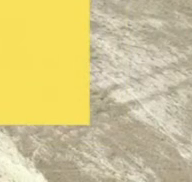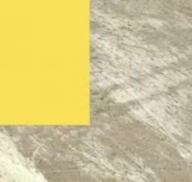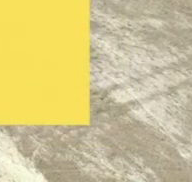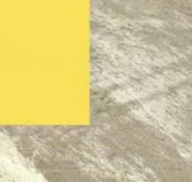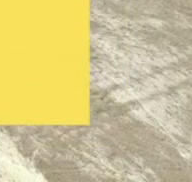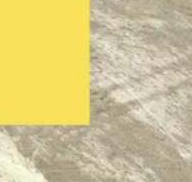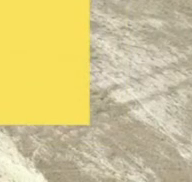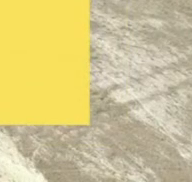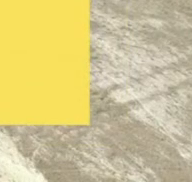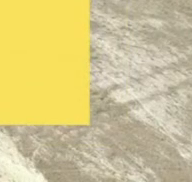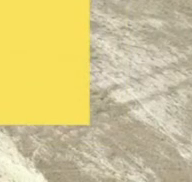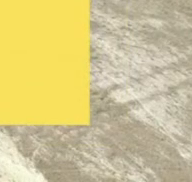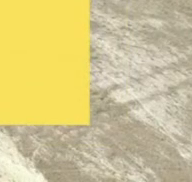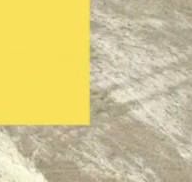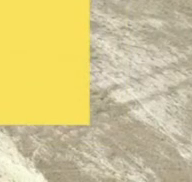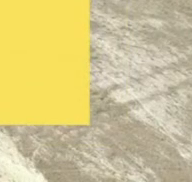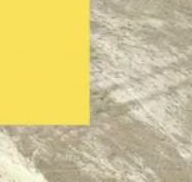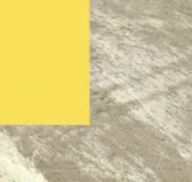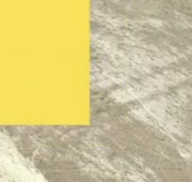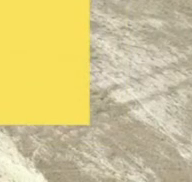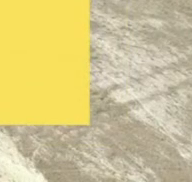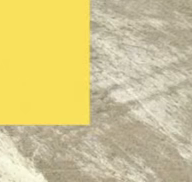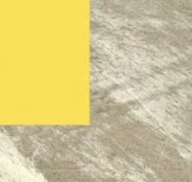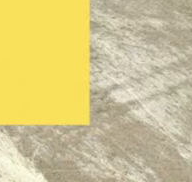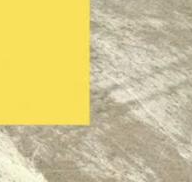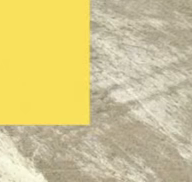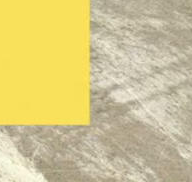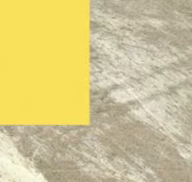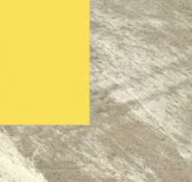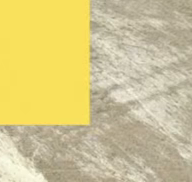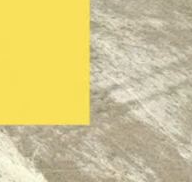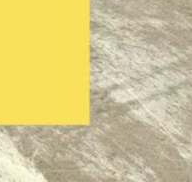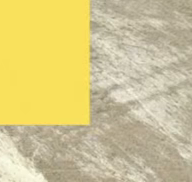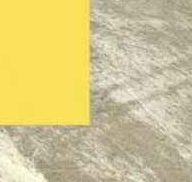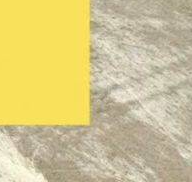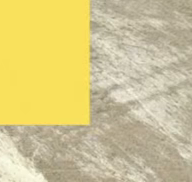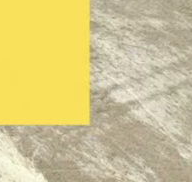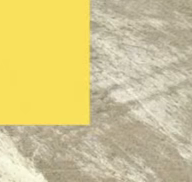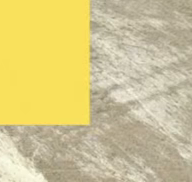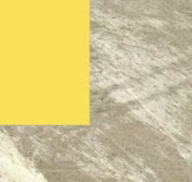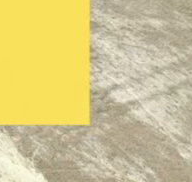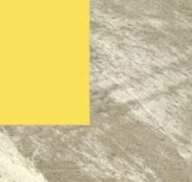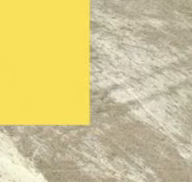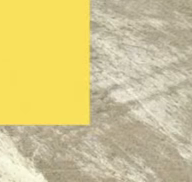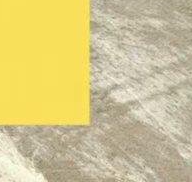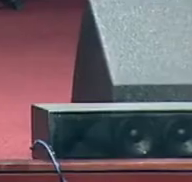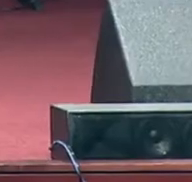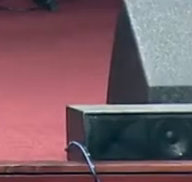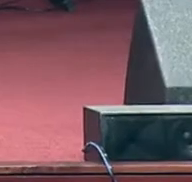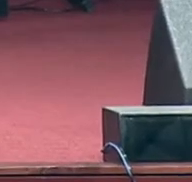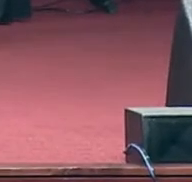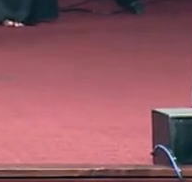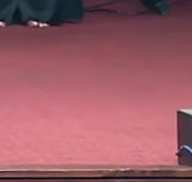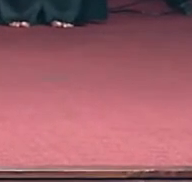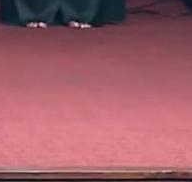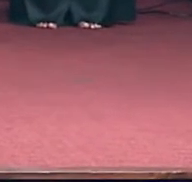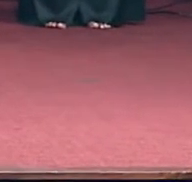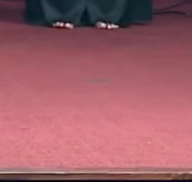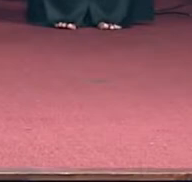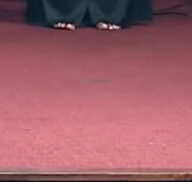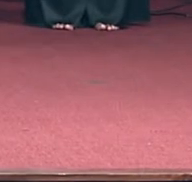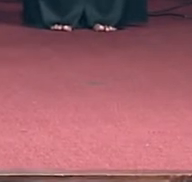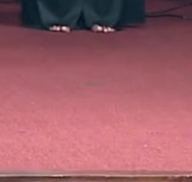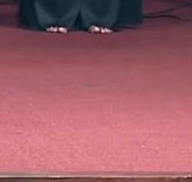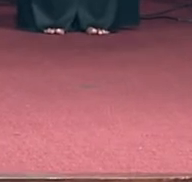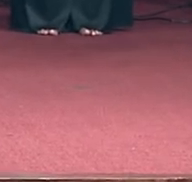Give y'all a few announcements. Does that sound right, Lottie, Donnie, and everybody? Amen. Back there trying to figure it out. Amen. I'm going to give y'all just a few announcements. Next Sunday, join us next